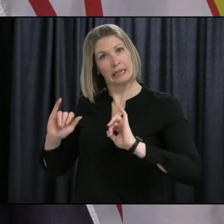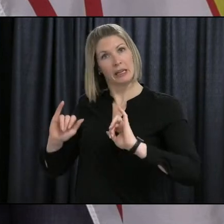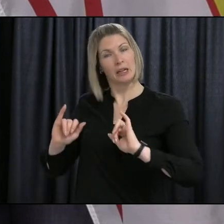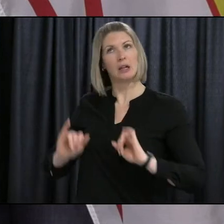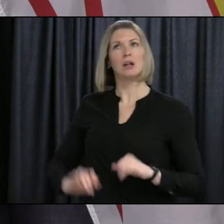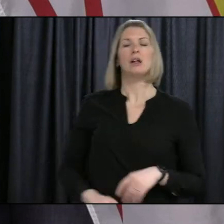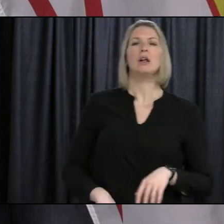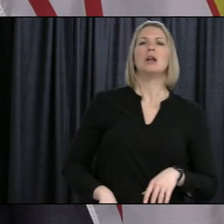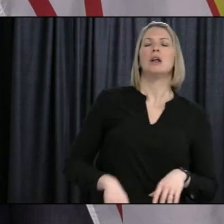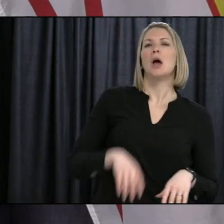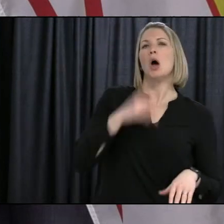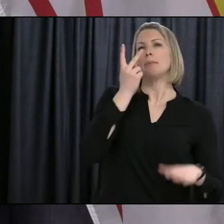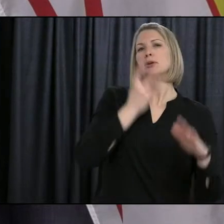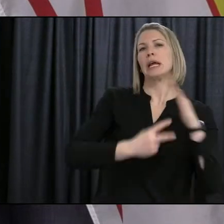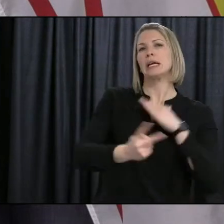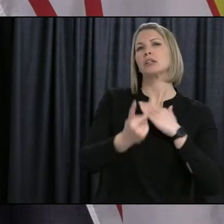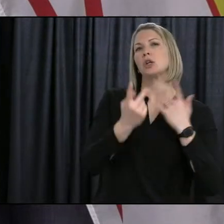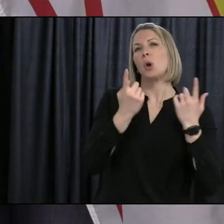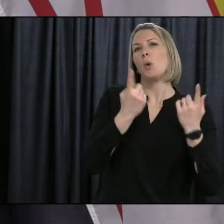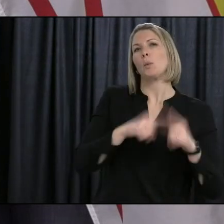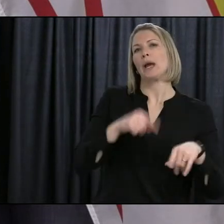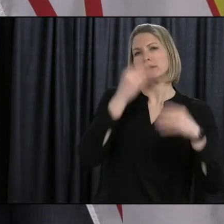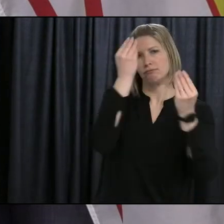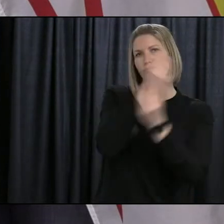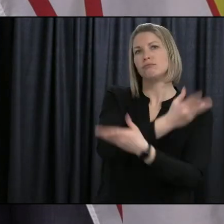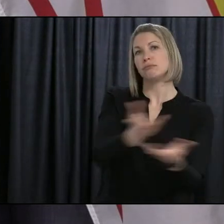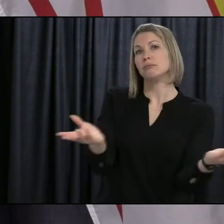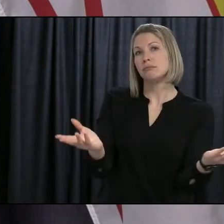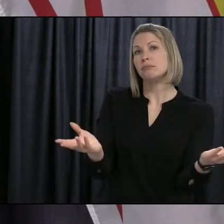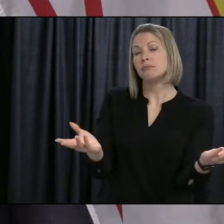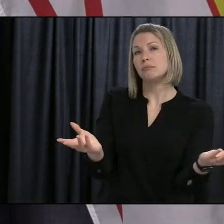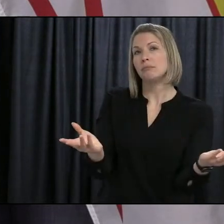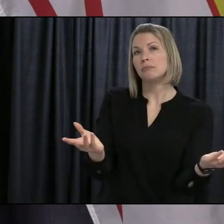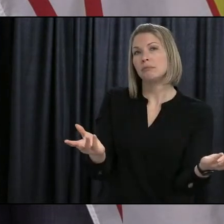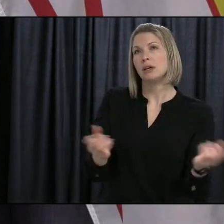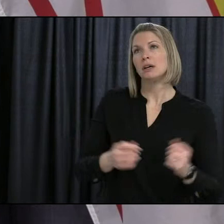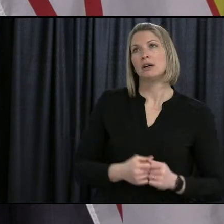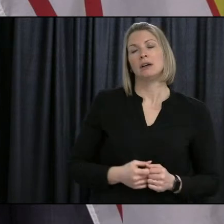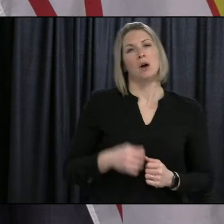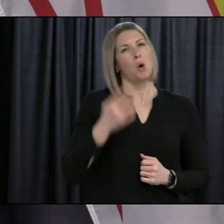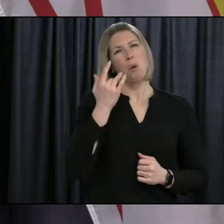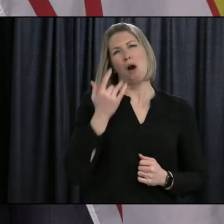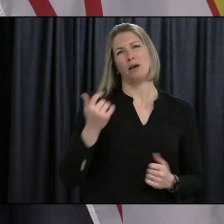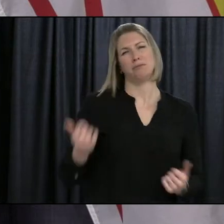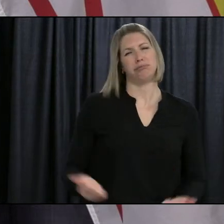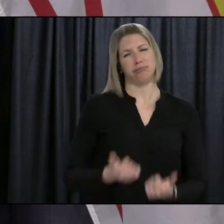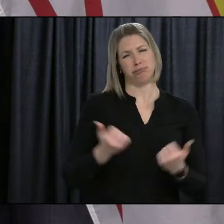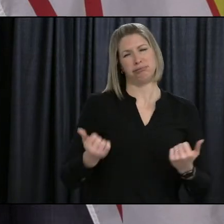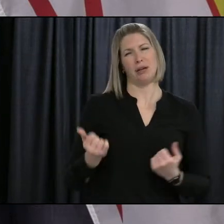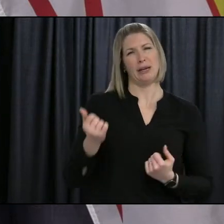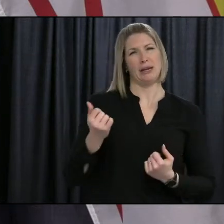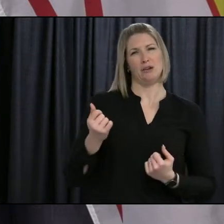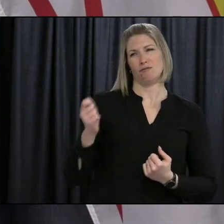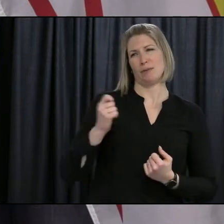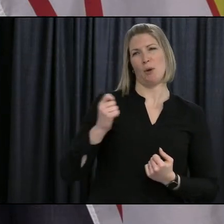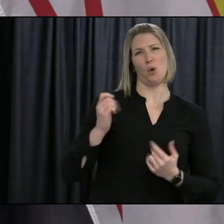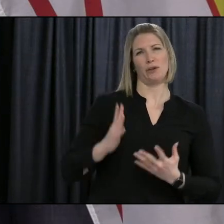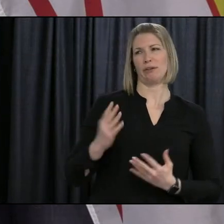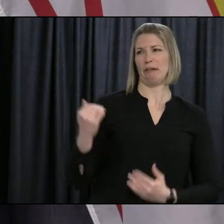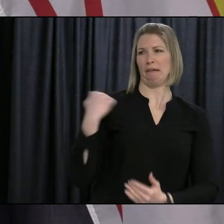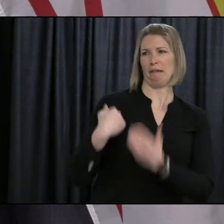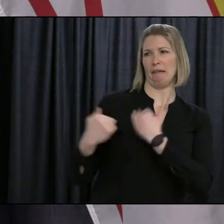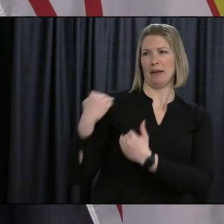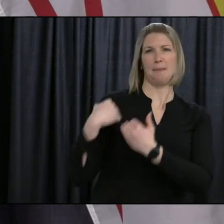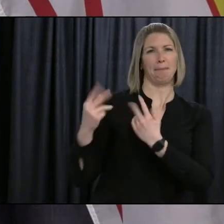public might know what that looks like? Because we are, again, getting, as you can appreciate, so many calls and so many questions. A lot of them have to do with